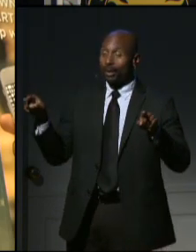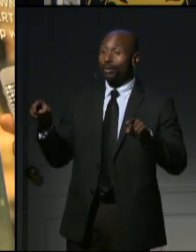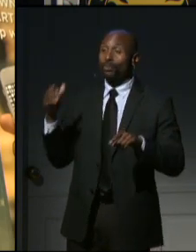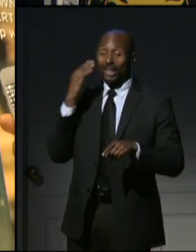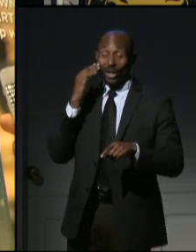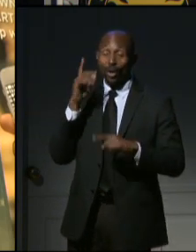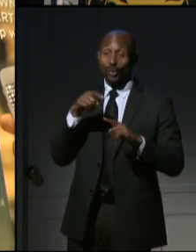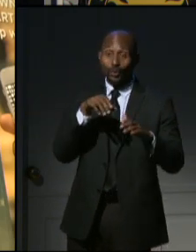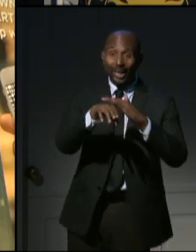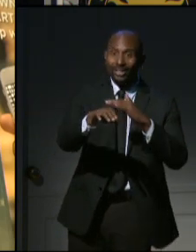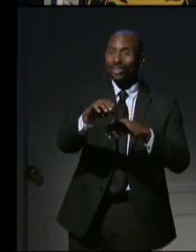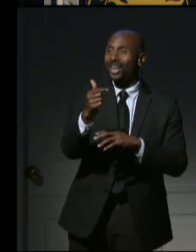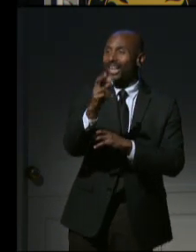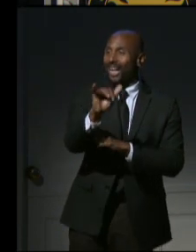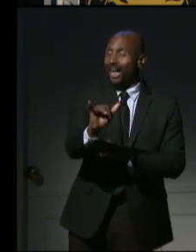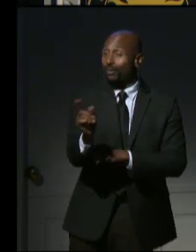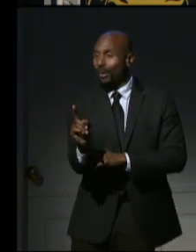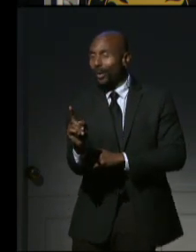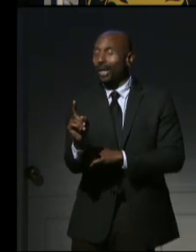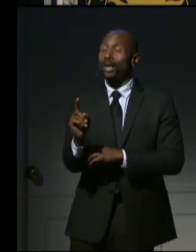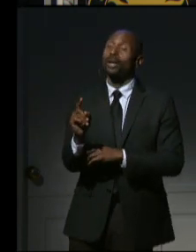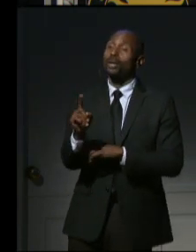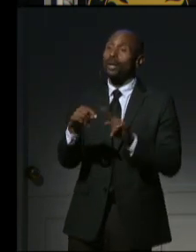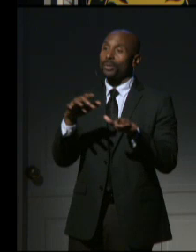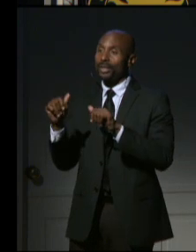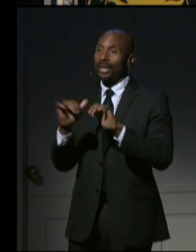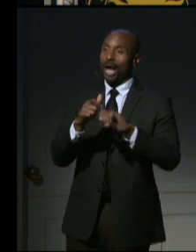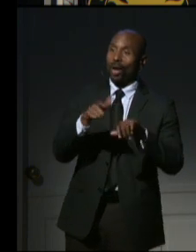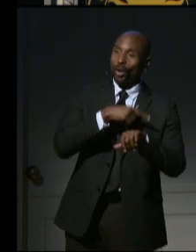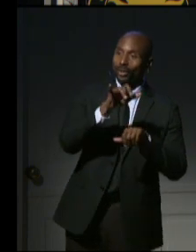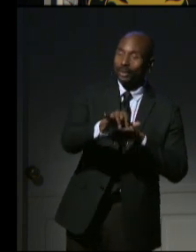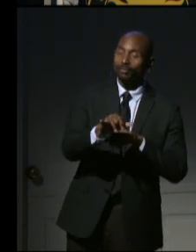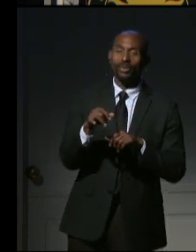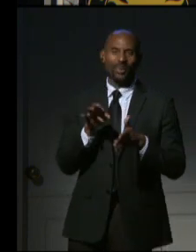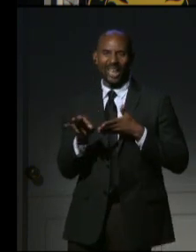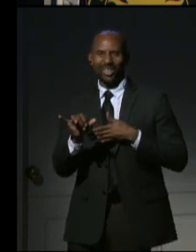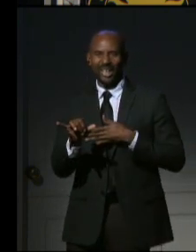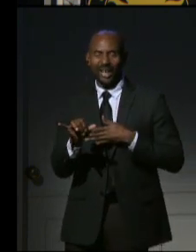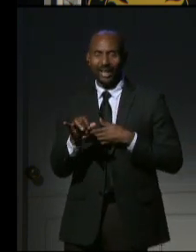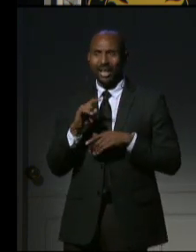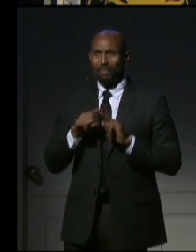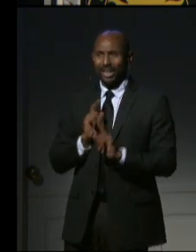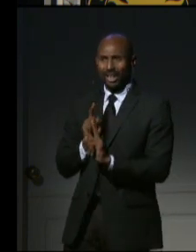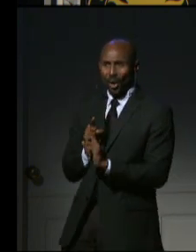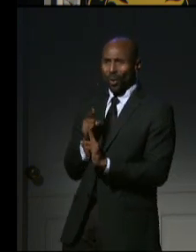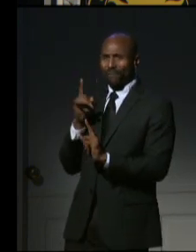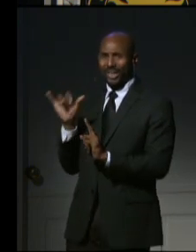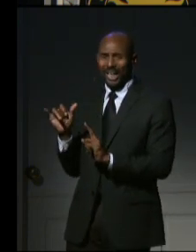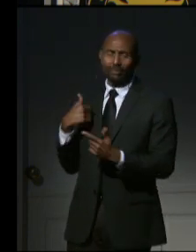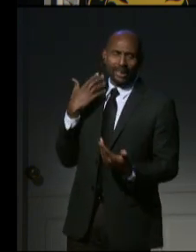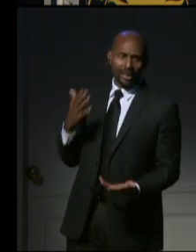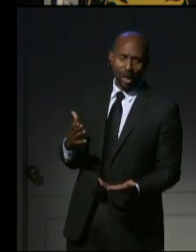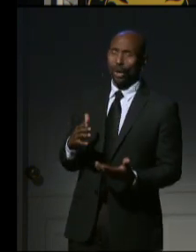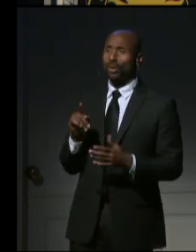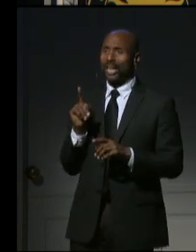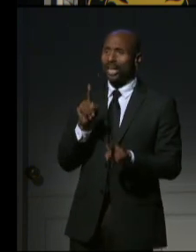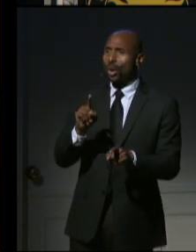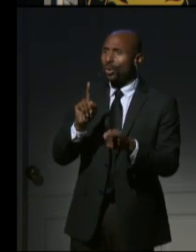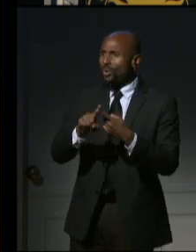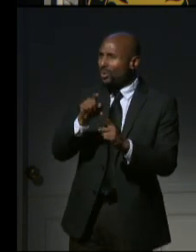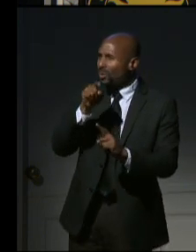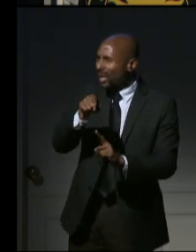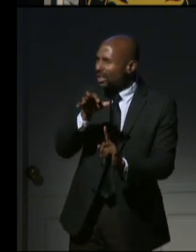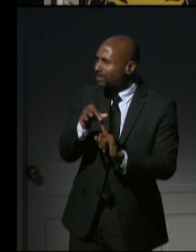how you're going out. And we started to count that. But we still didn't know exactly where we were going, the pathways they're going, how long they're staying, what they were going